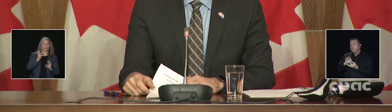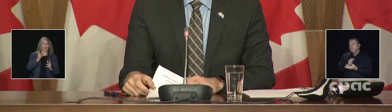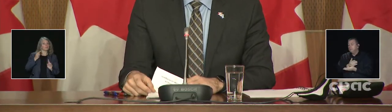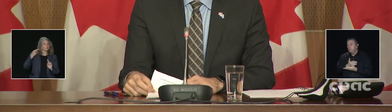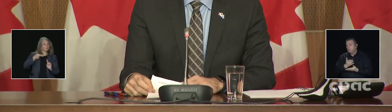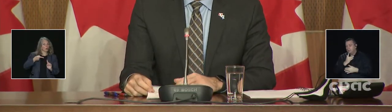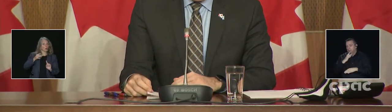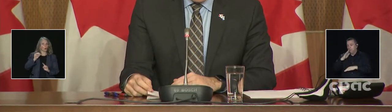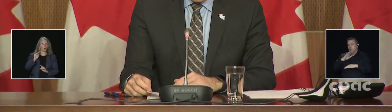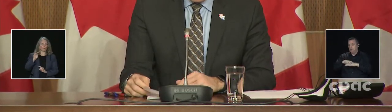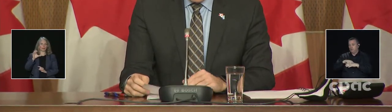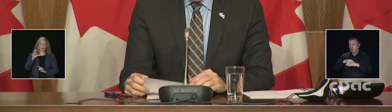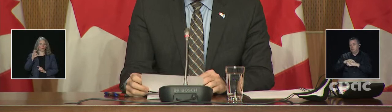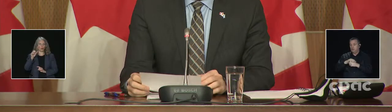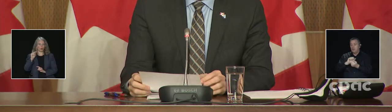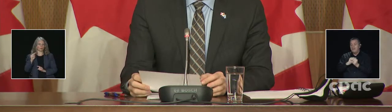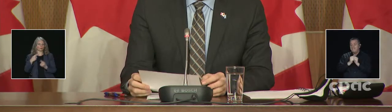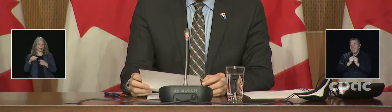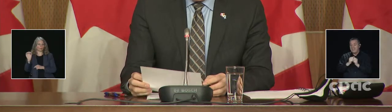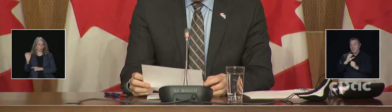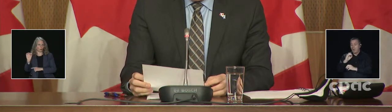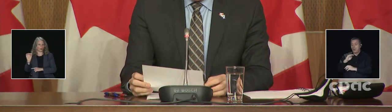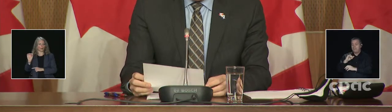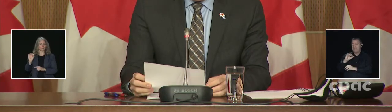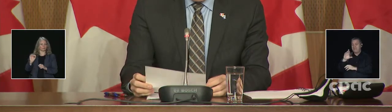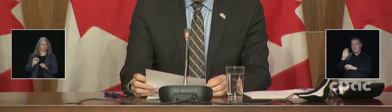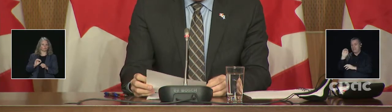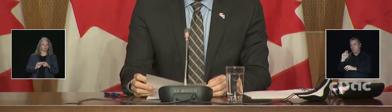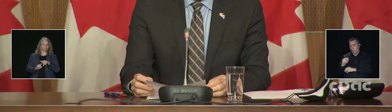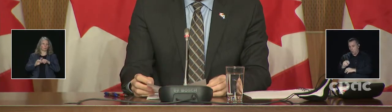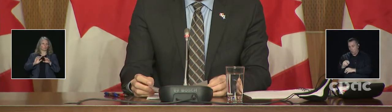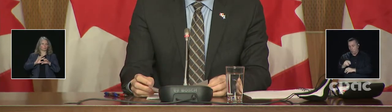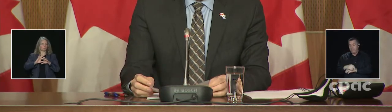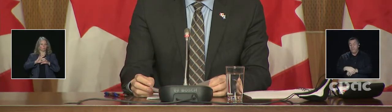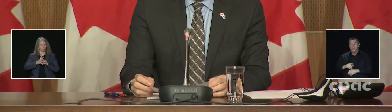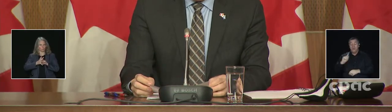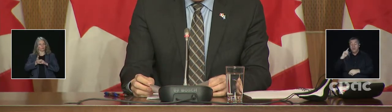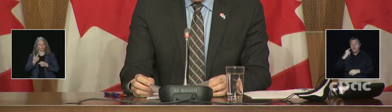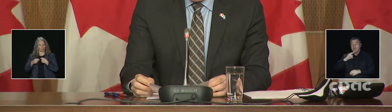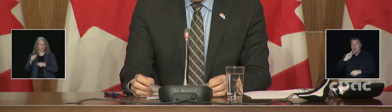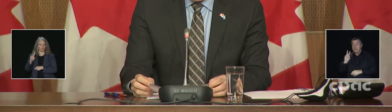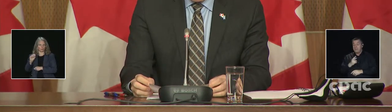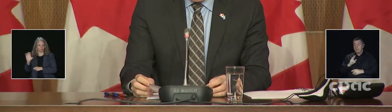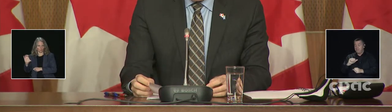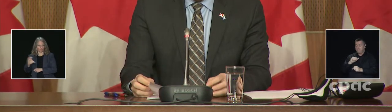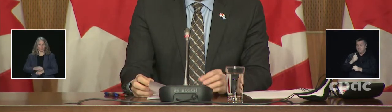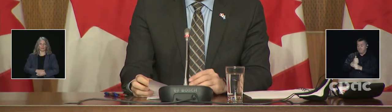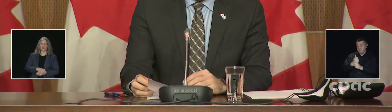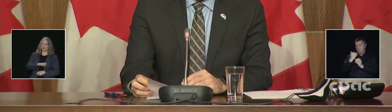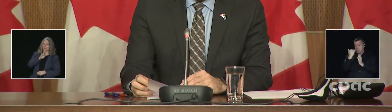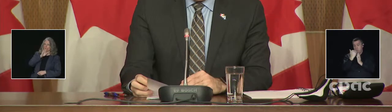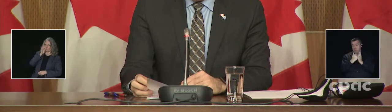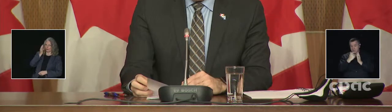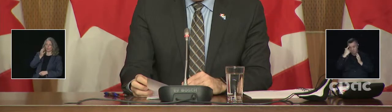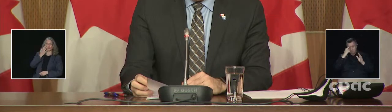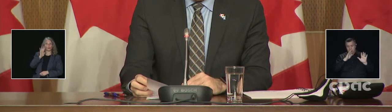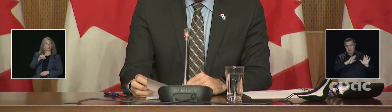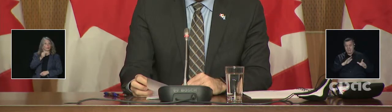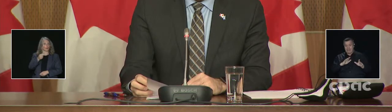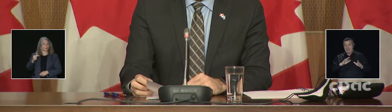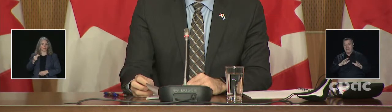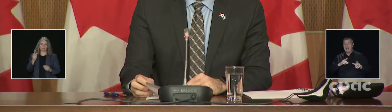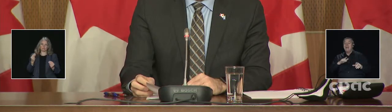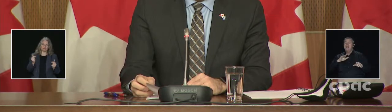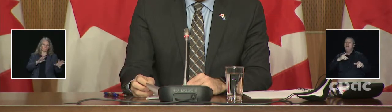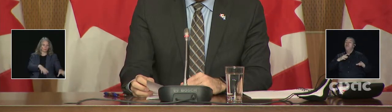Omicron variant of concern. Comme vous le savez, notre gouvernement a rapidement mis en place des mesures pour ralentir la propagation